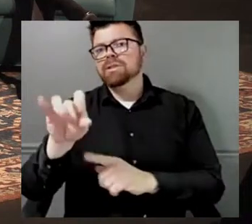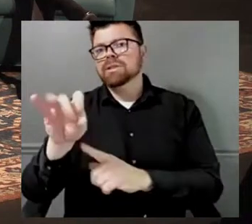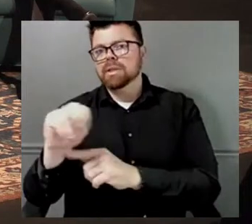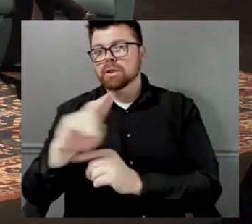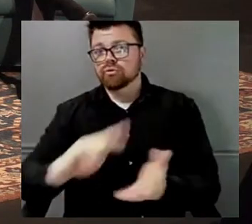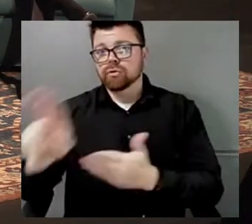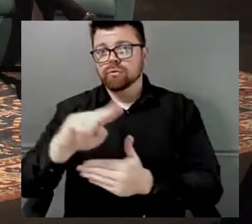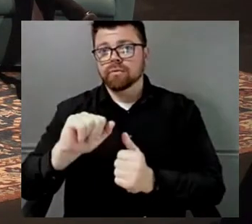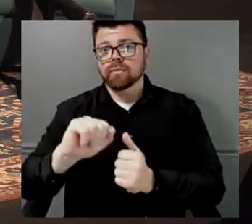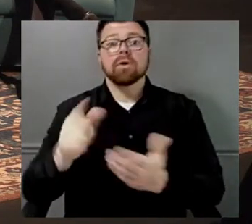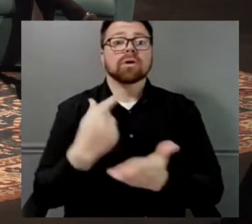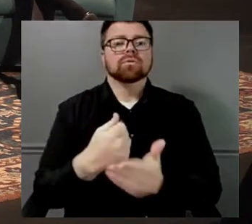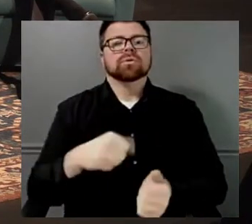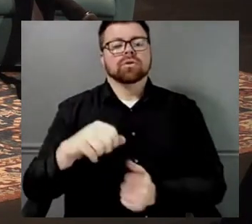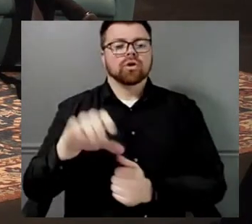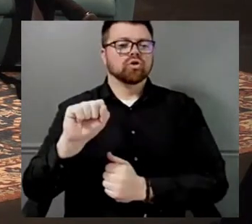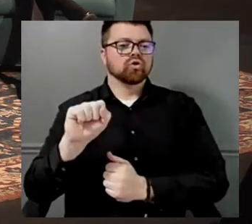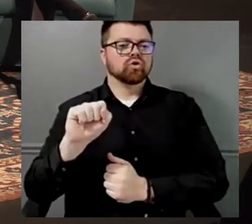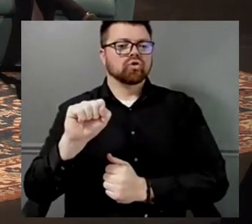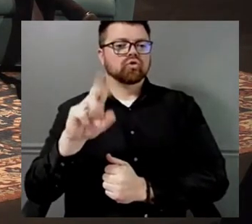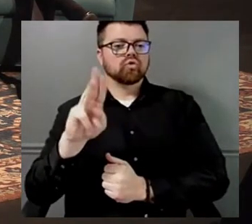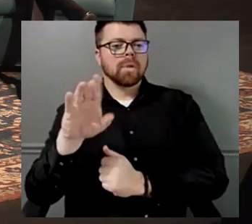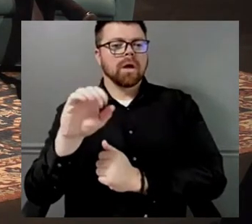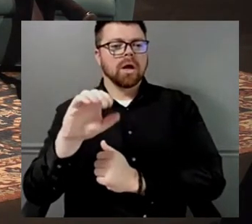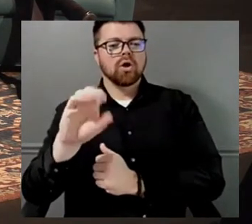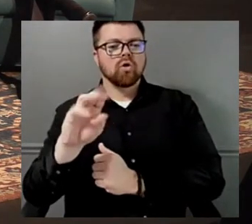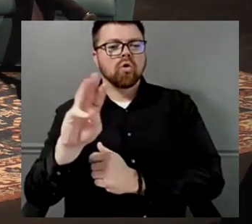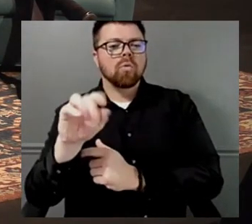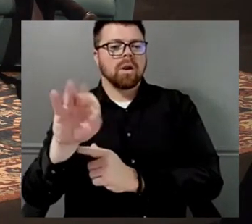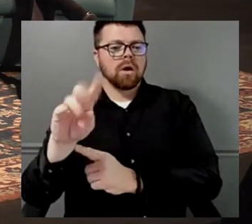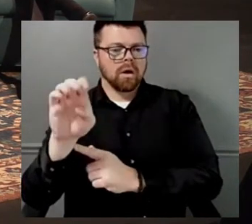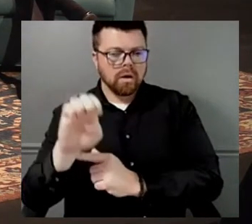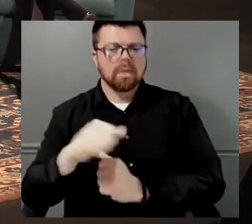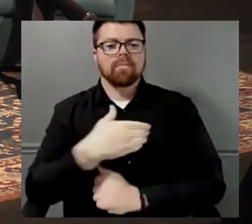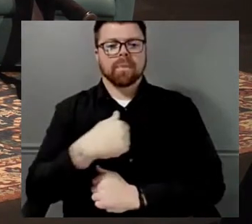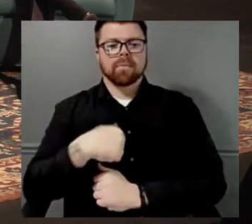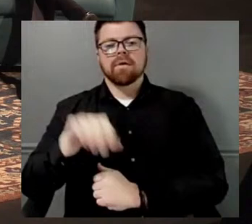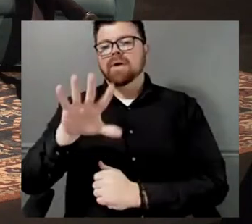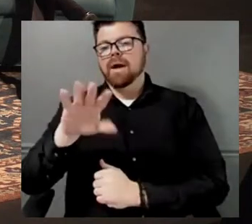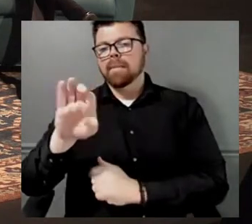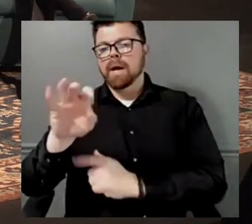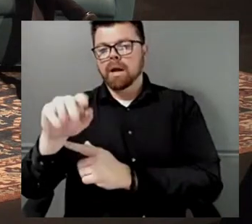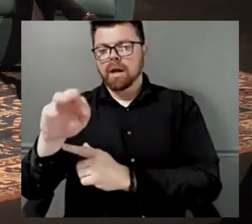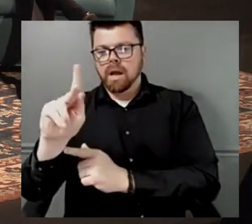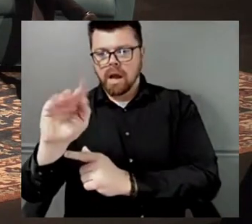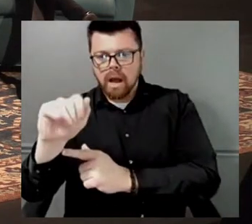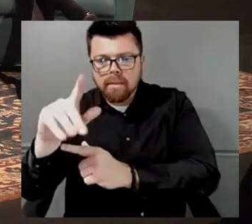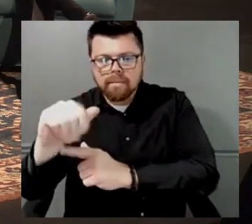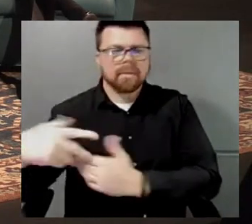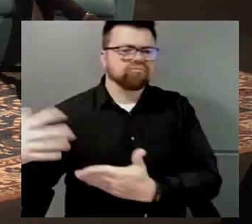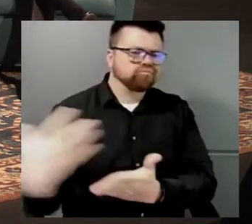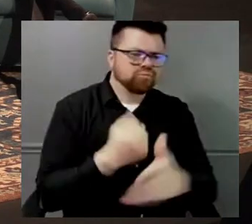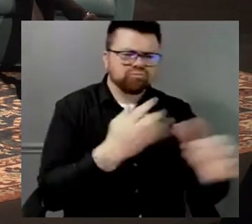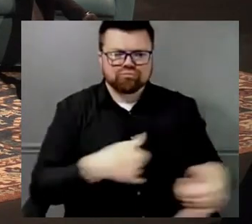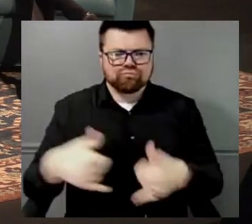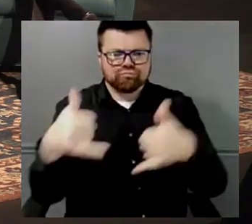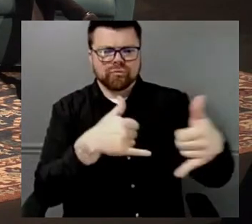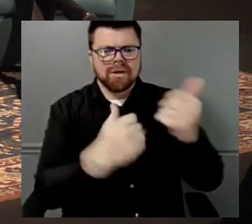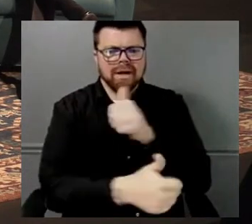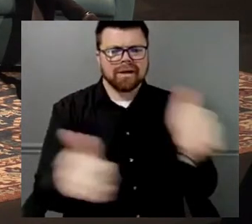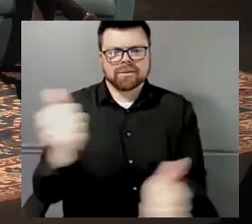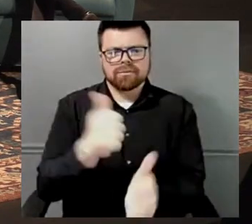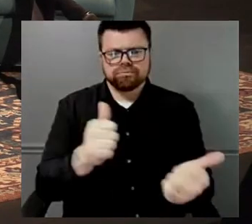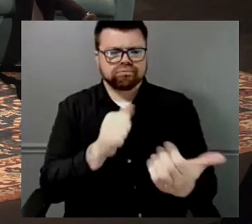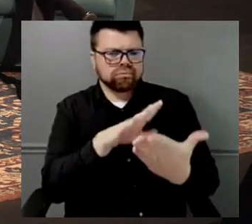graduating summa cum laude, and member of Phi Beta Kappa, and receiving the Pine Prize, the highest academic honor Princeton awards to an